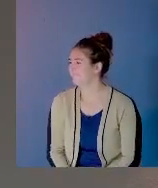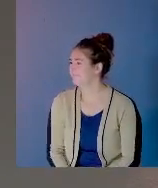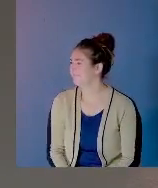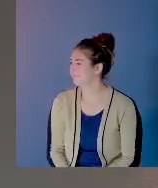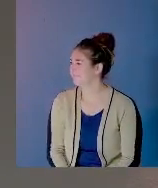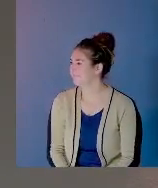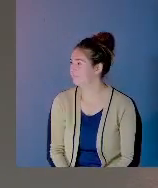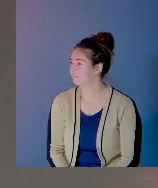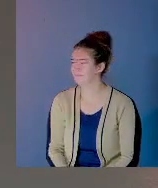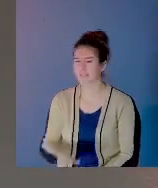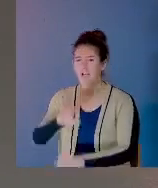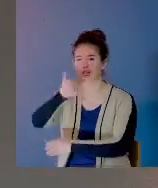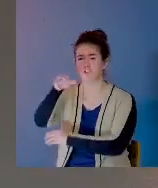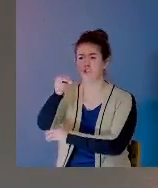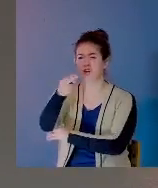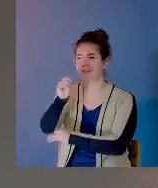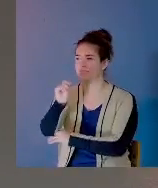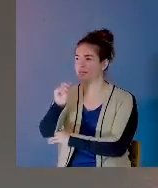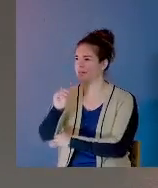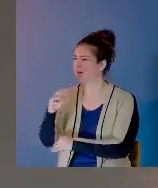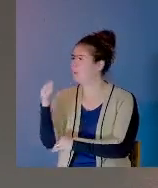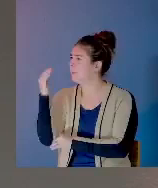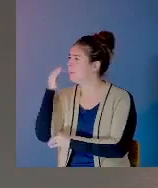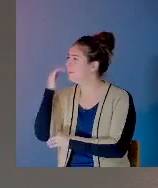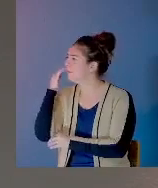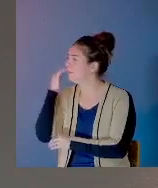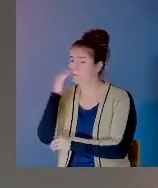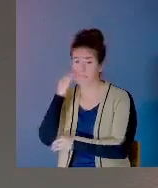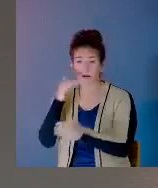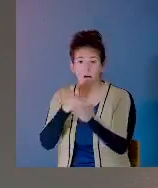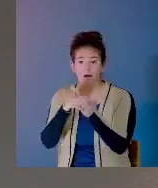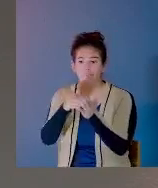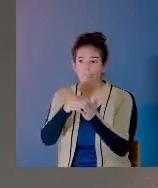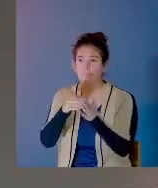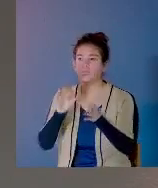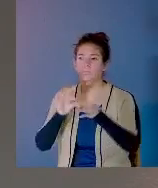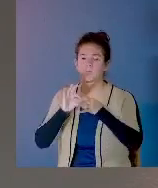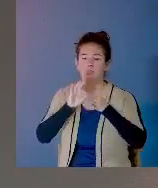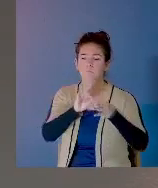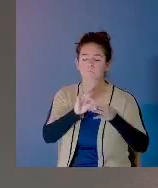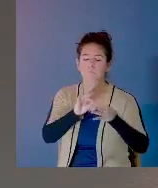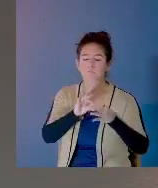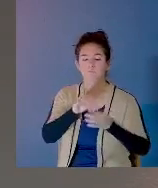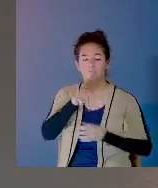You know, I often refer to the book of Acts.